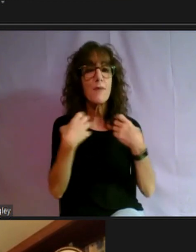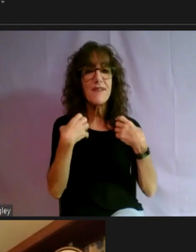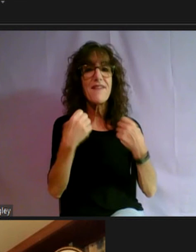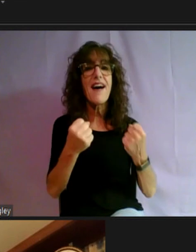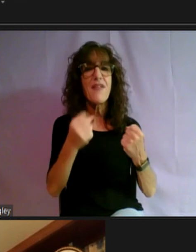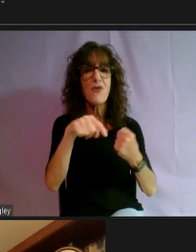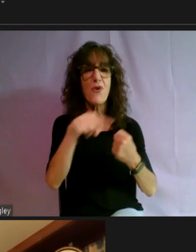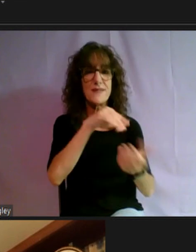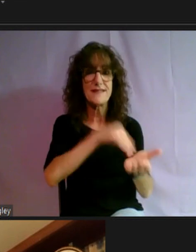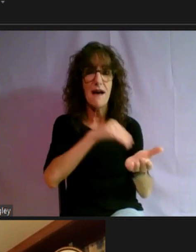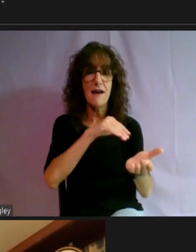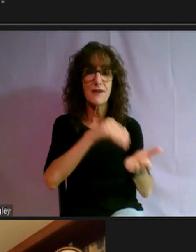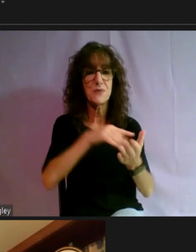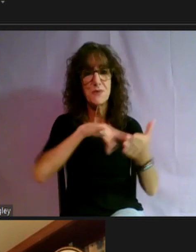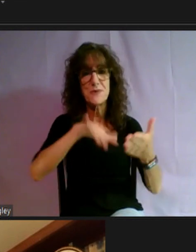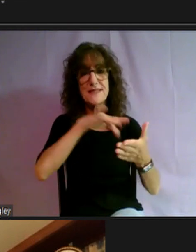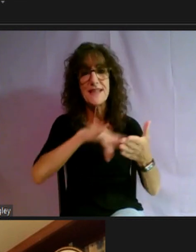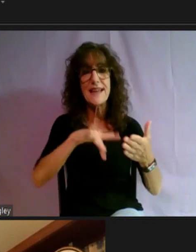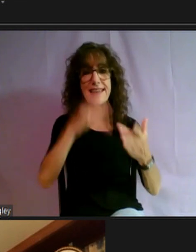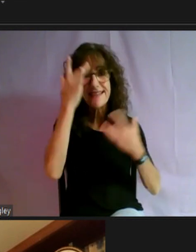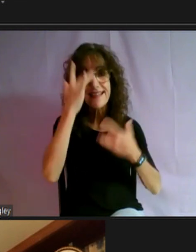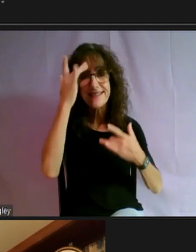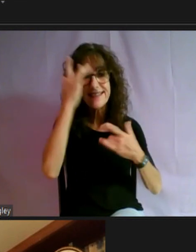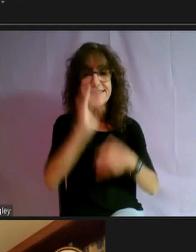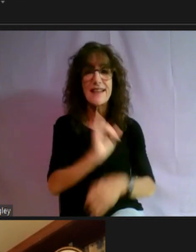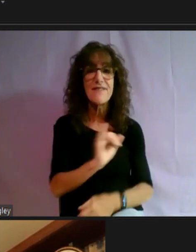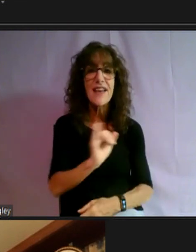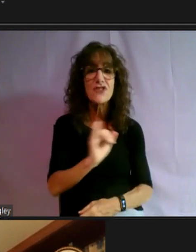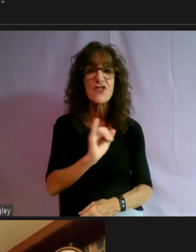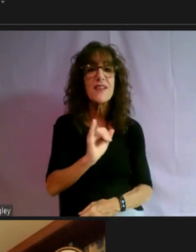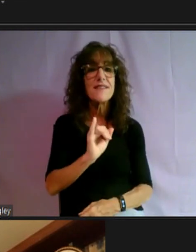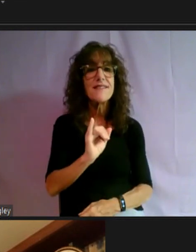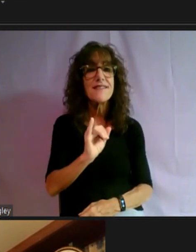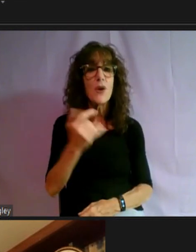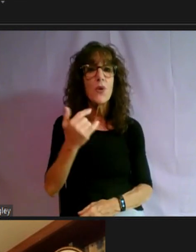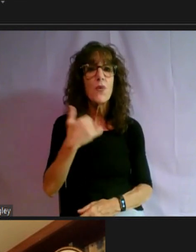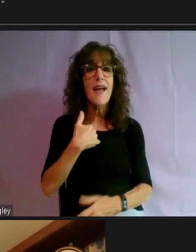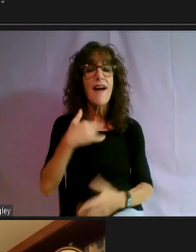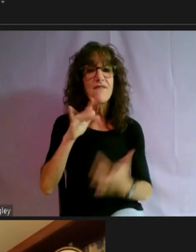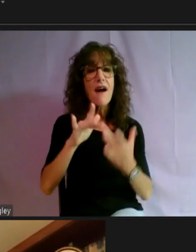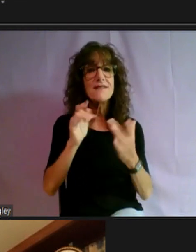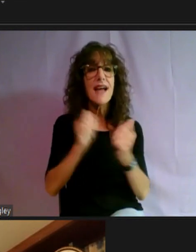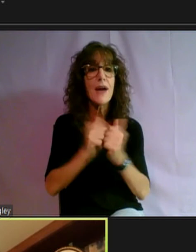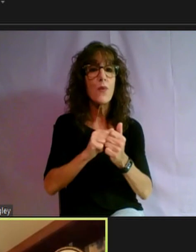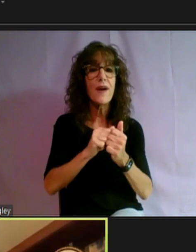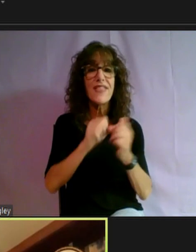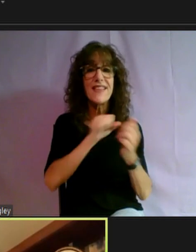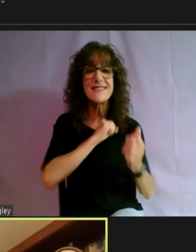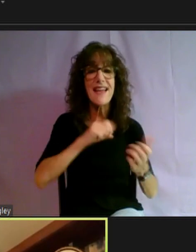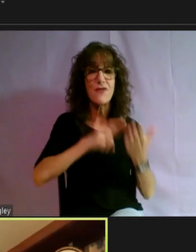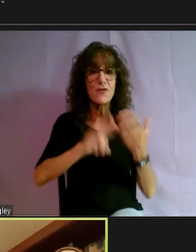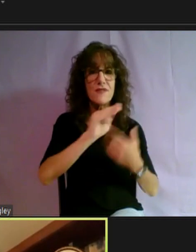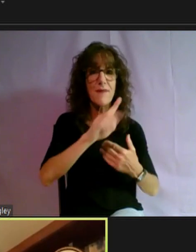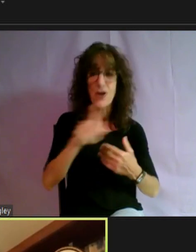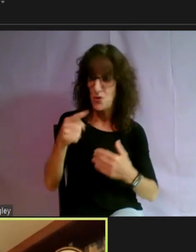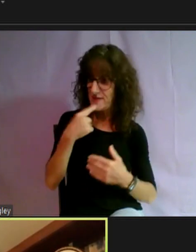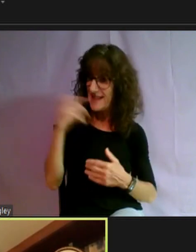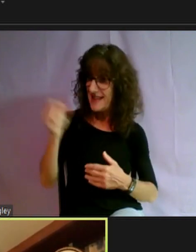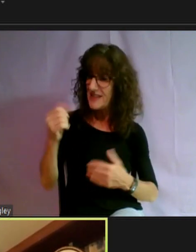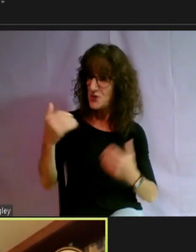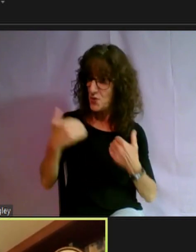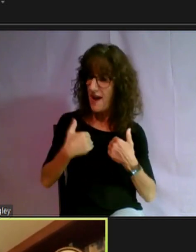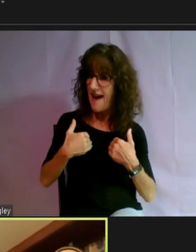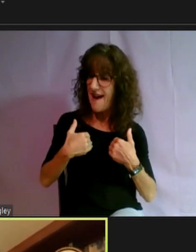contact with staff at the University of Maryland You said yes, though, right? I mean, you have everything.